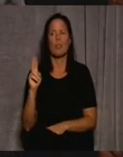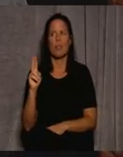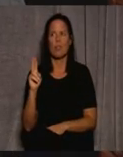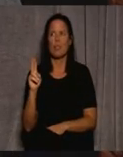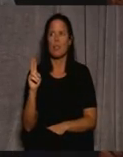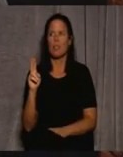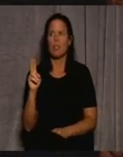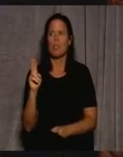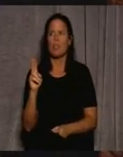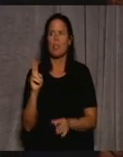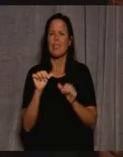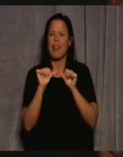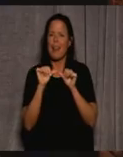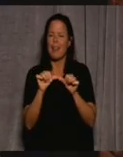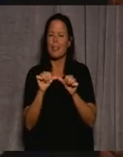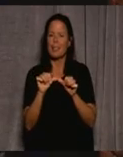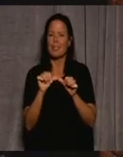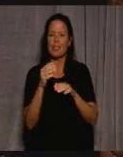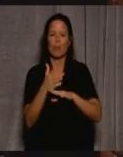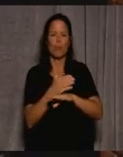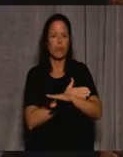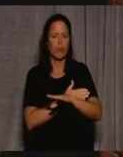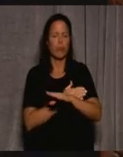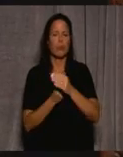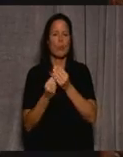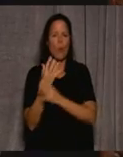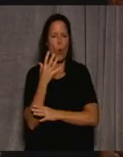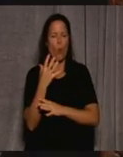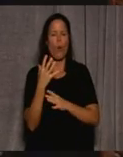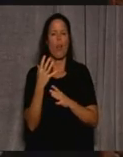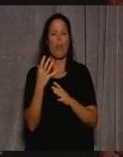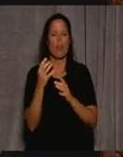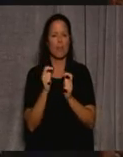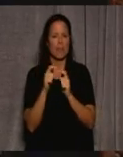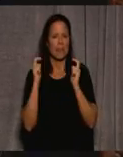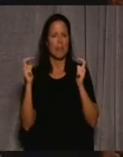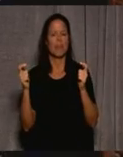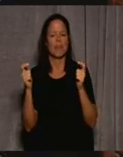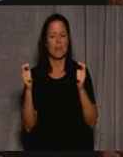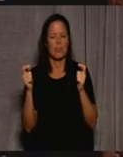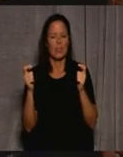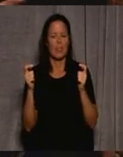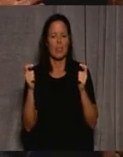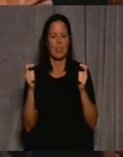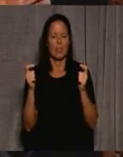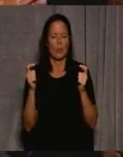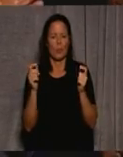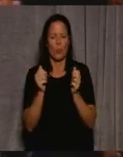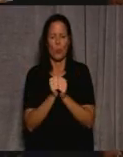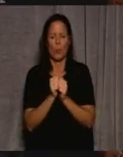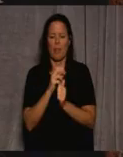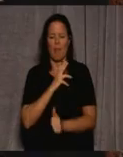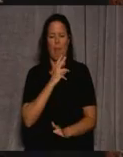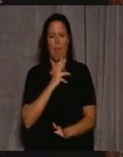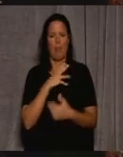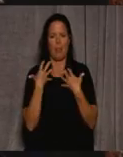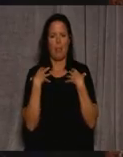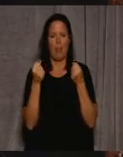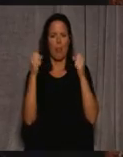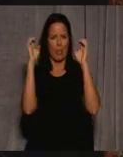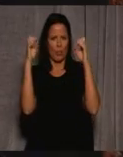a constantly growing and expanding institution featuring the finest of health